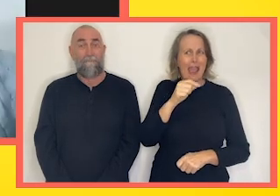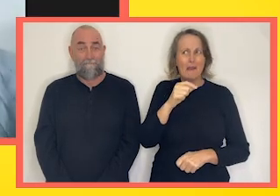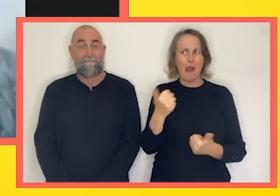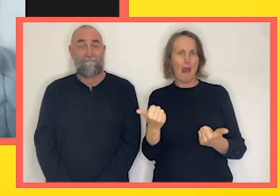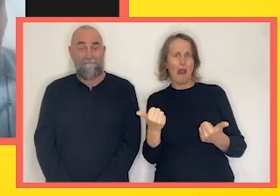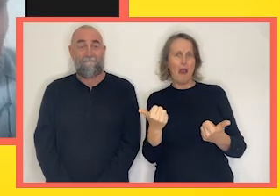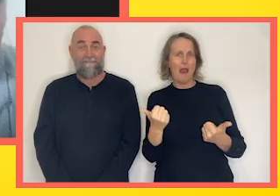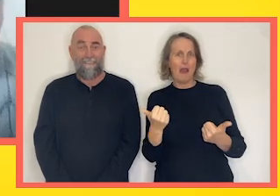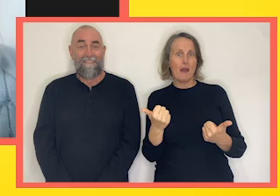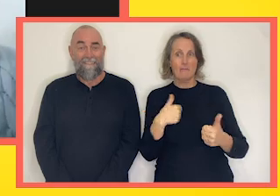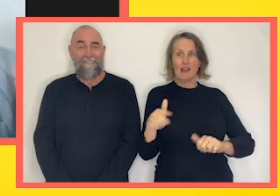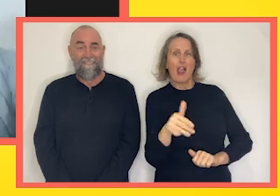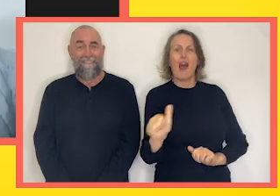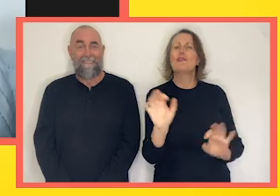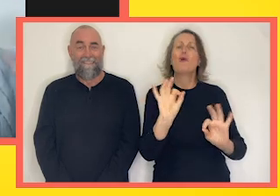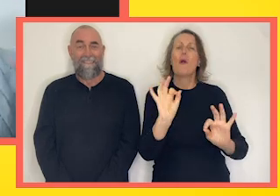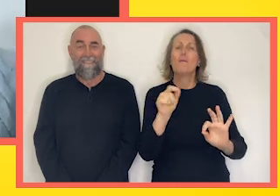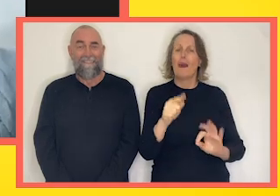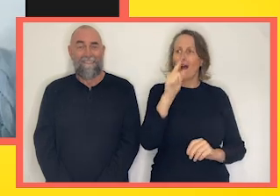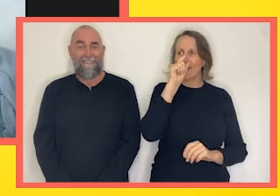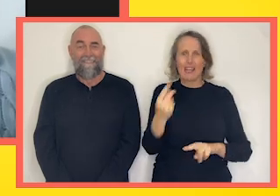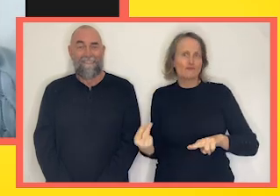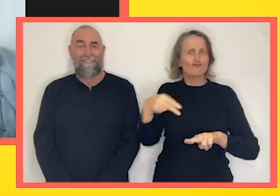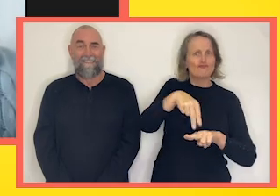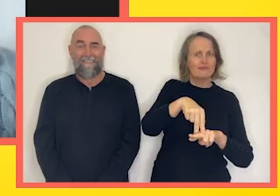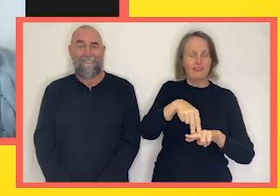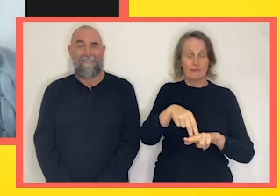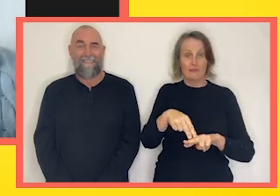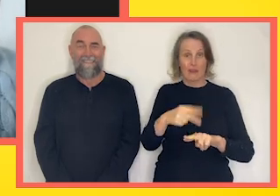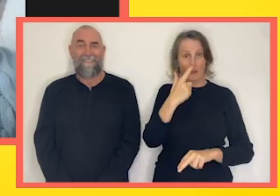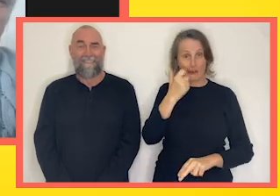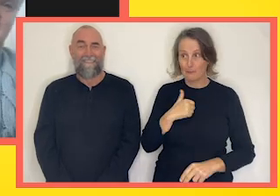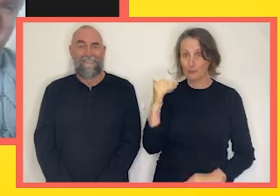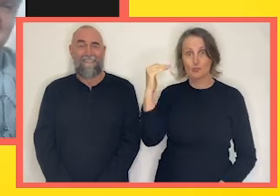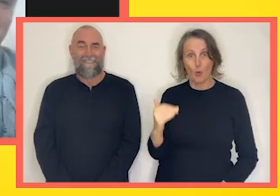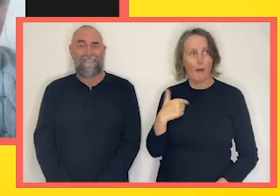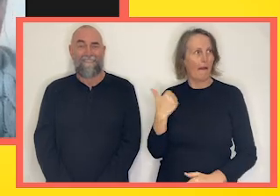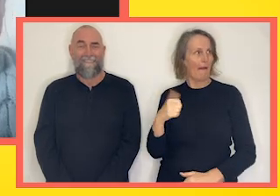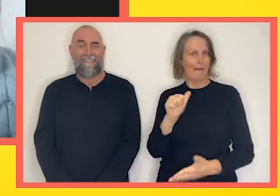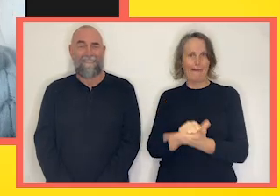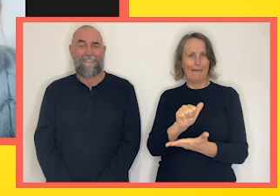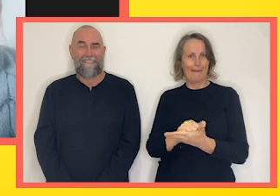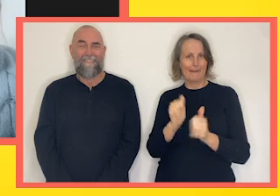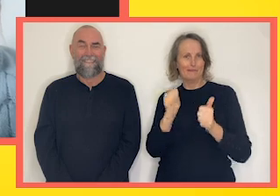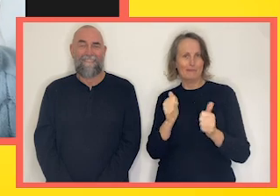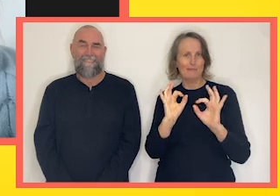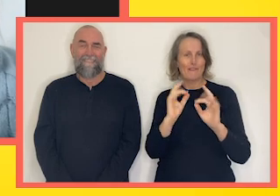getting up. Couldn't do any tricks or anything, but like getting up, I was at such an advantage for once. So I was like, yeah. That